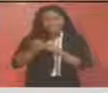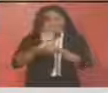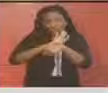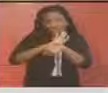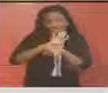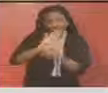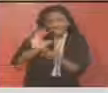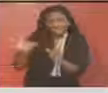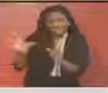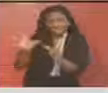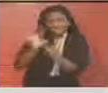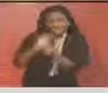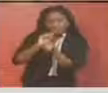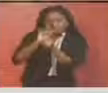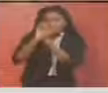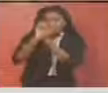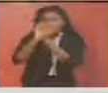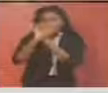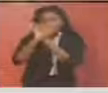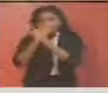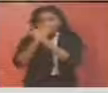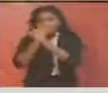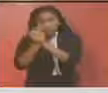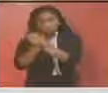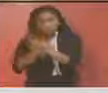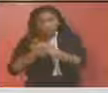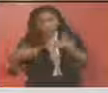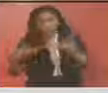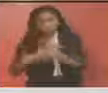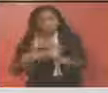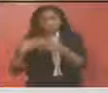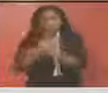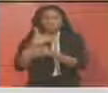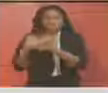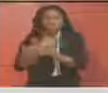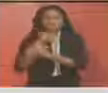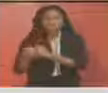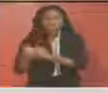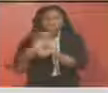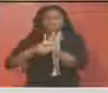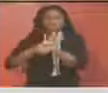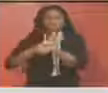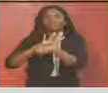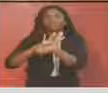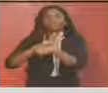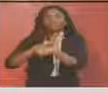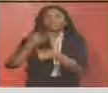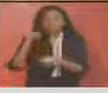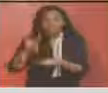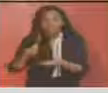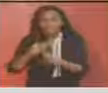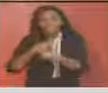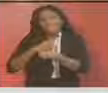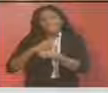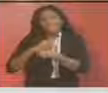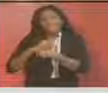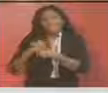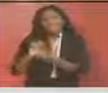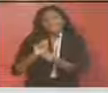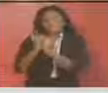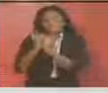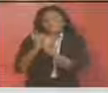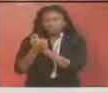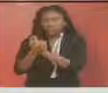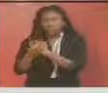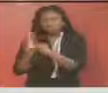because the more opportunities that the virus has to spread, the more it replicates, and the more opportunities it has to undergo